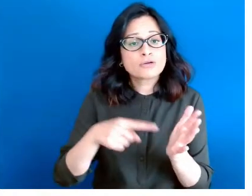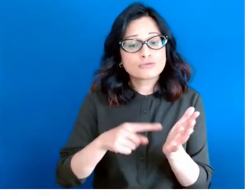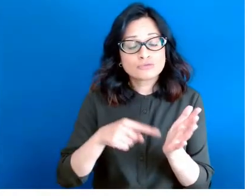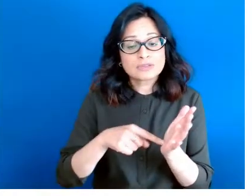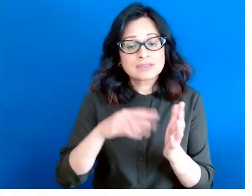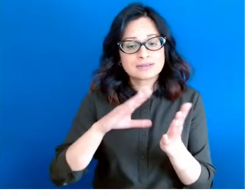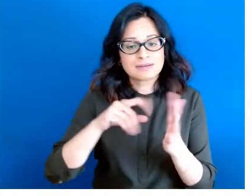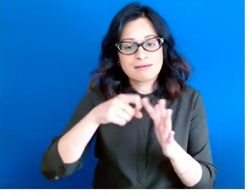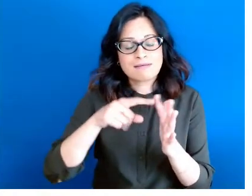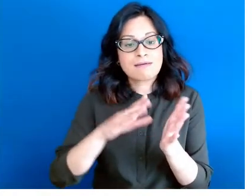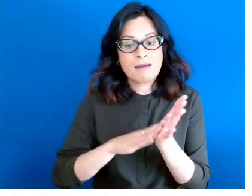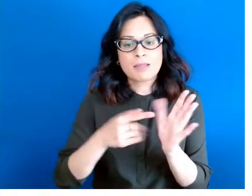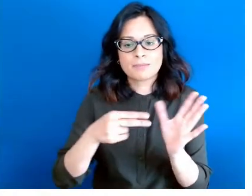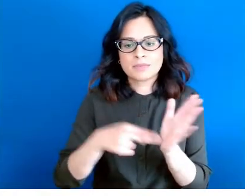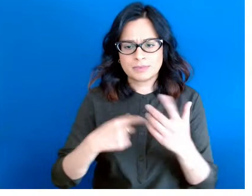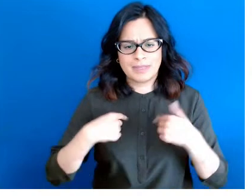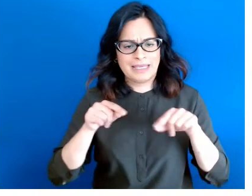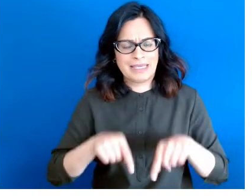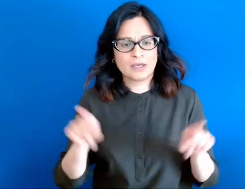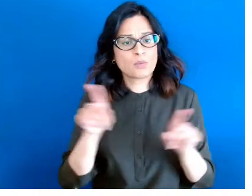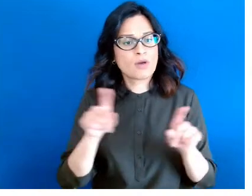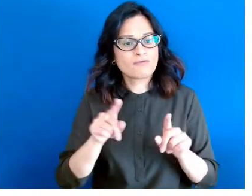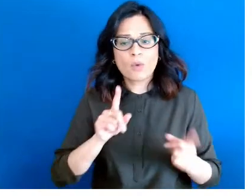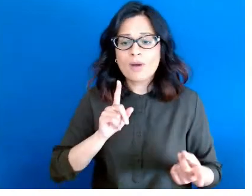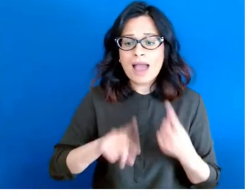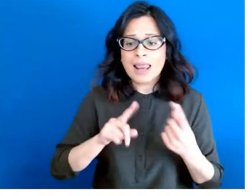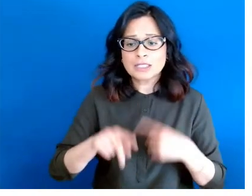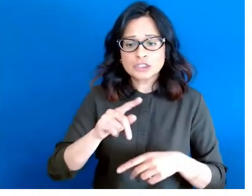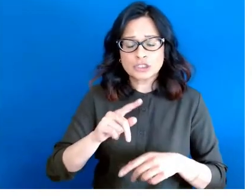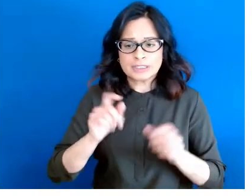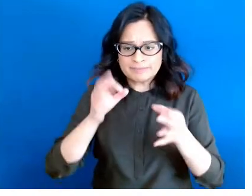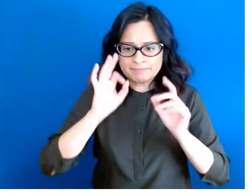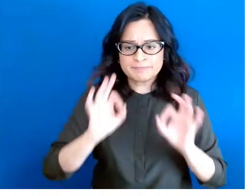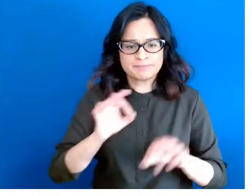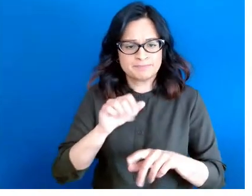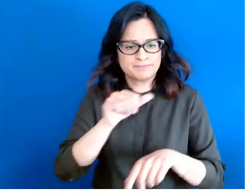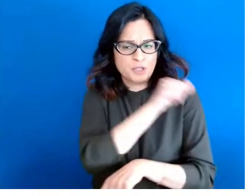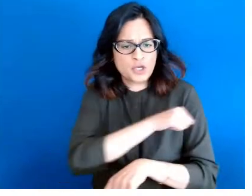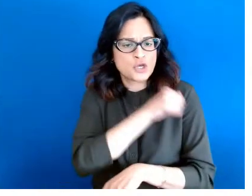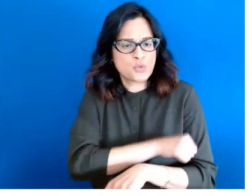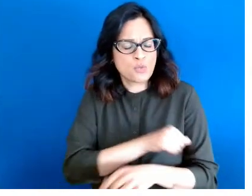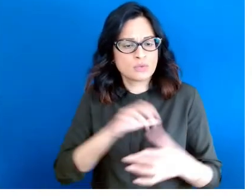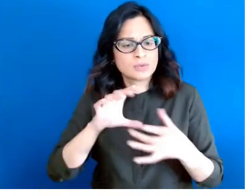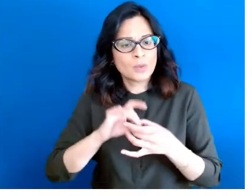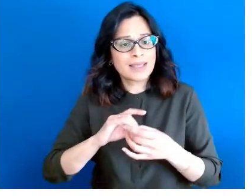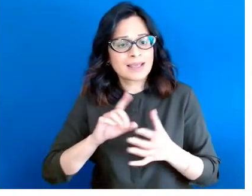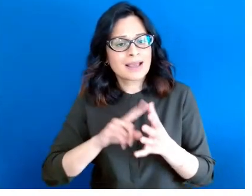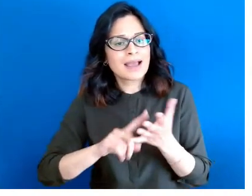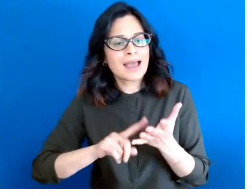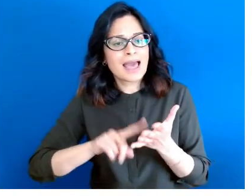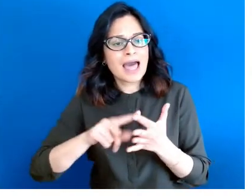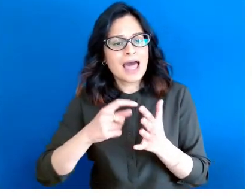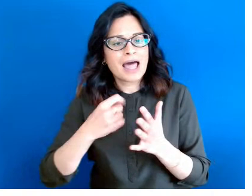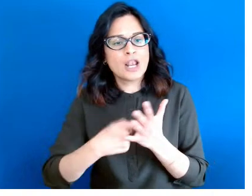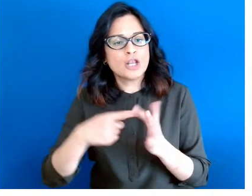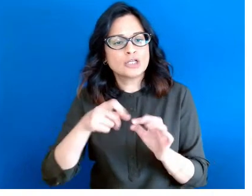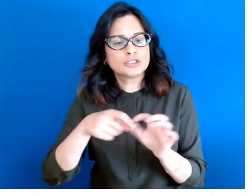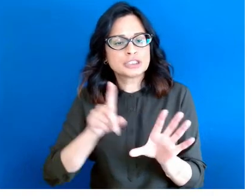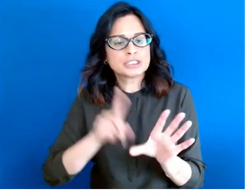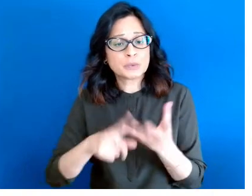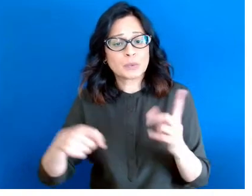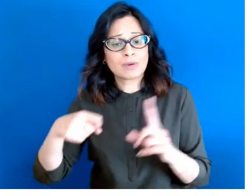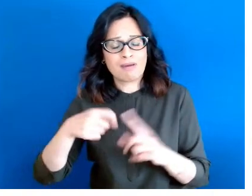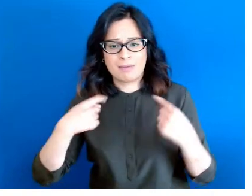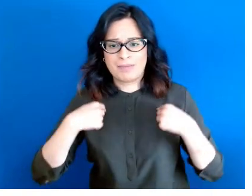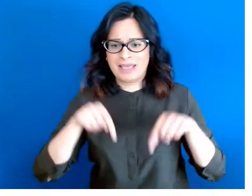provides support and advice and information for people living with allergic disease. We are the leading UK-wide patient charity covering all aspects of allergic